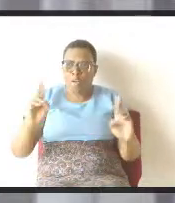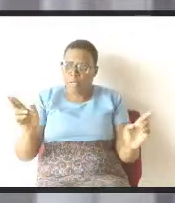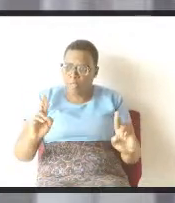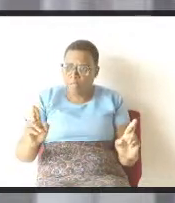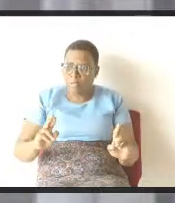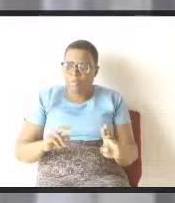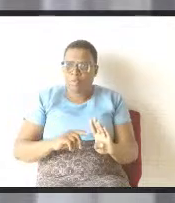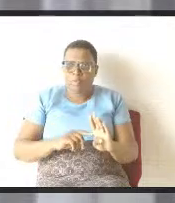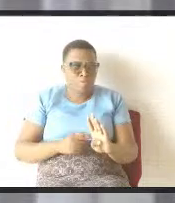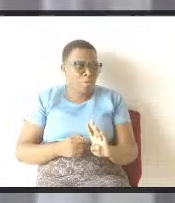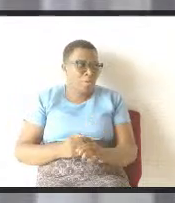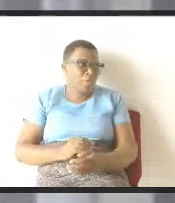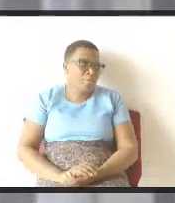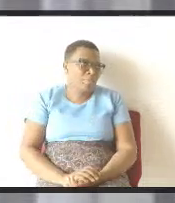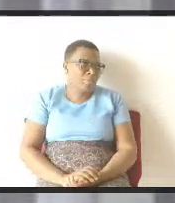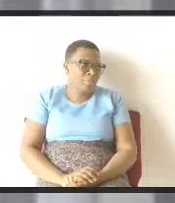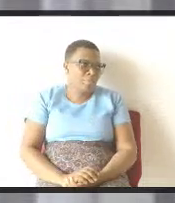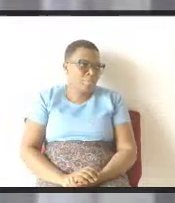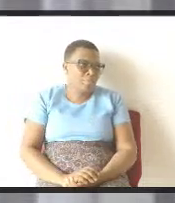again.